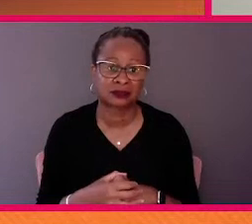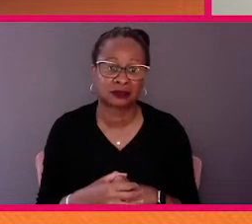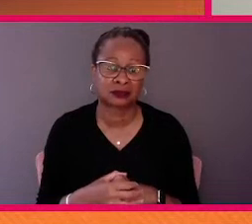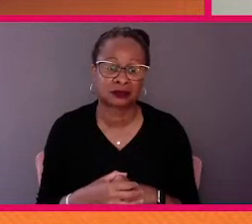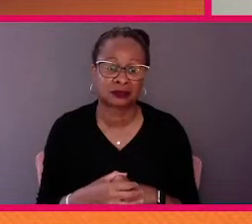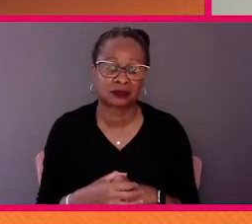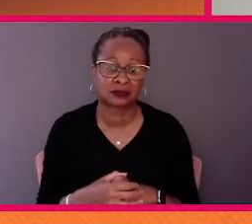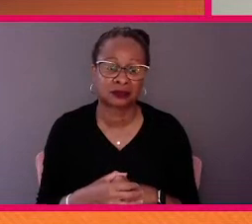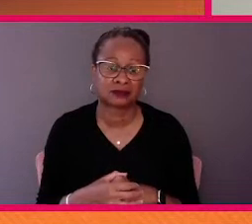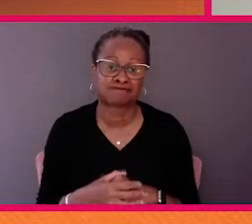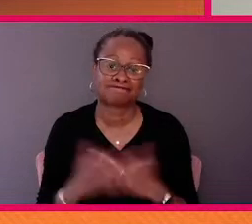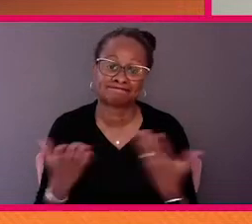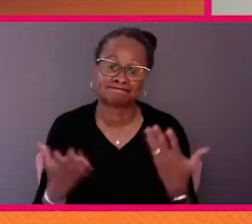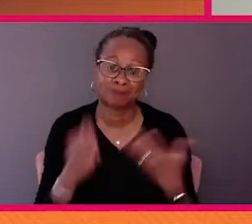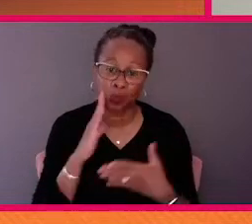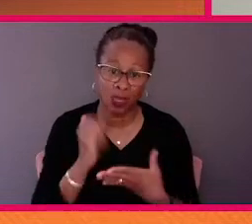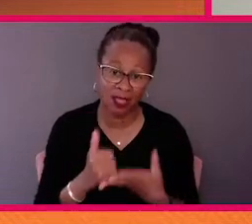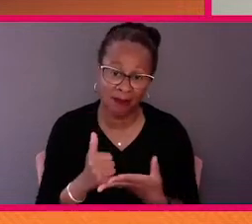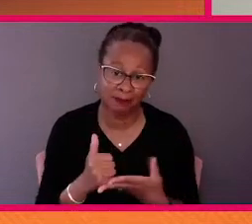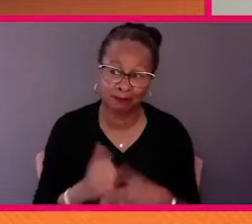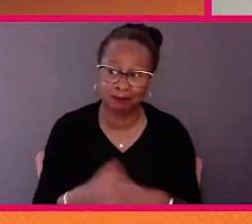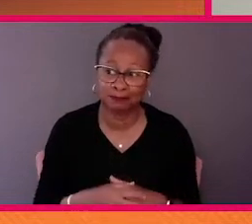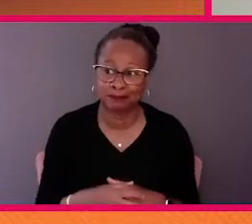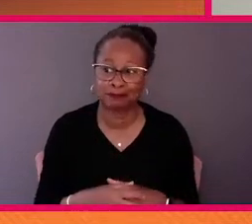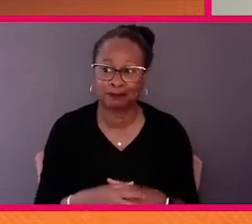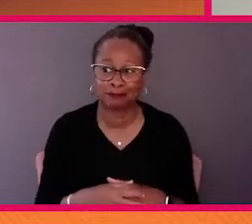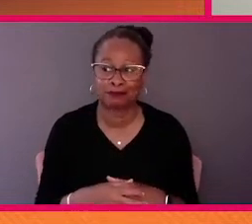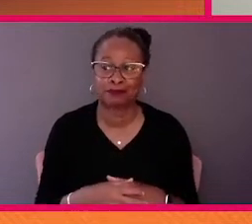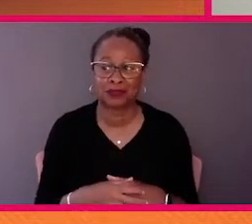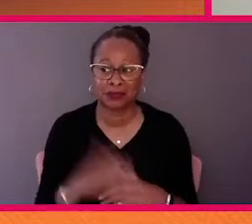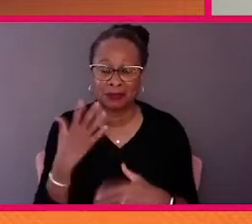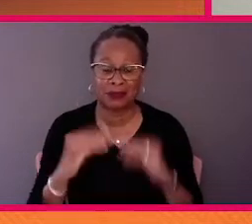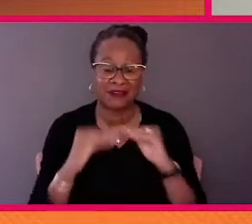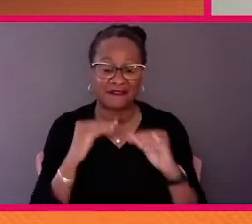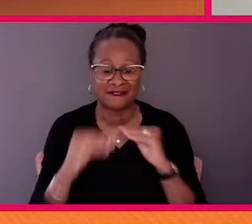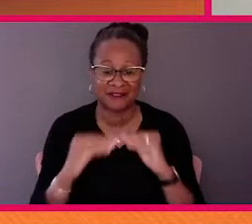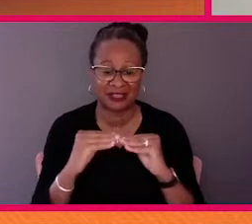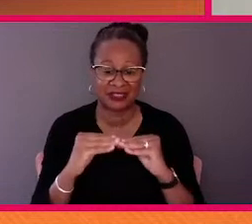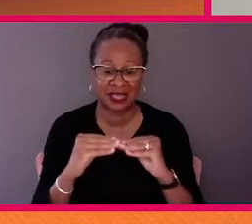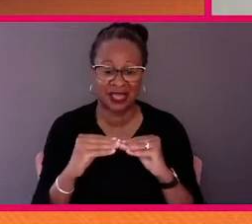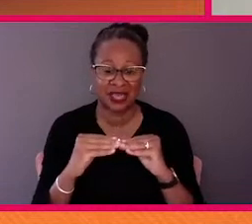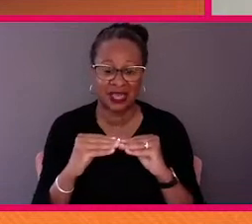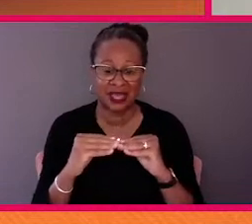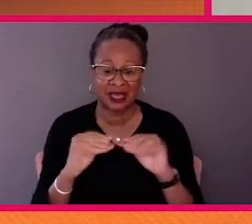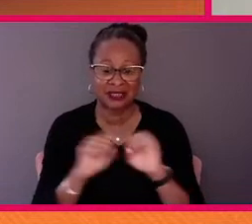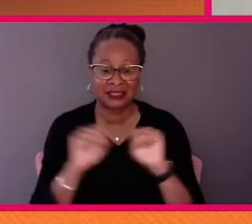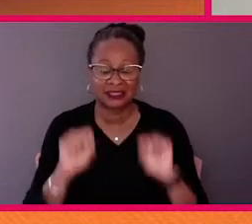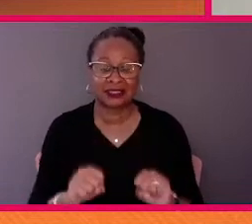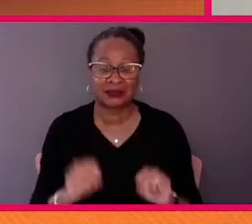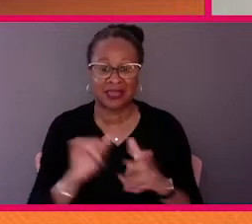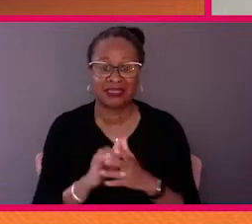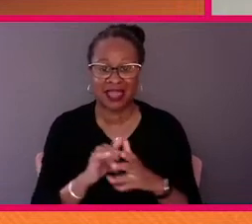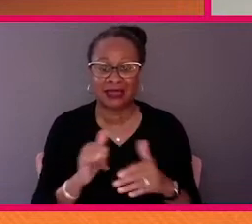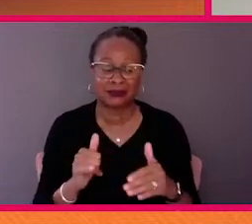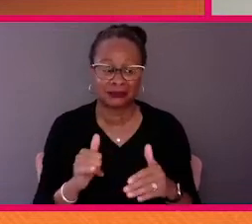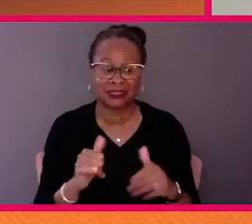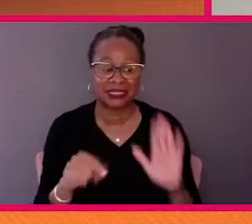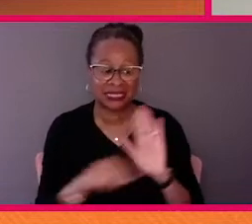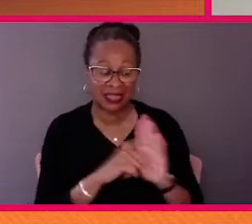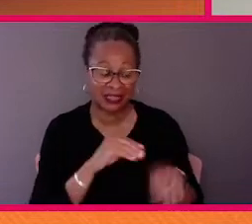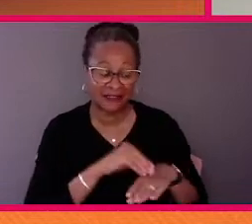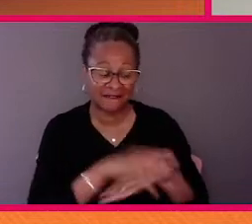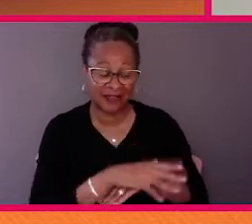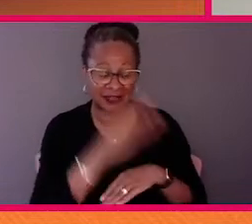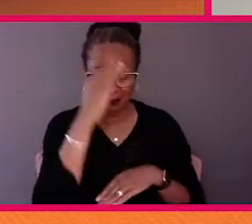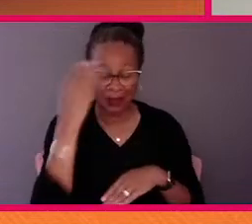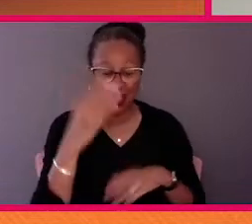it might help. It might help fix a system that is disproportionately affecting Black men. And so, I